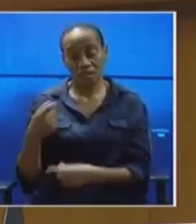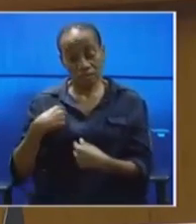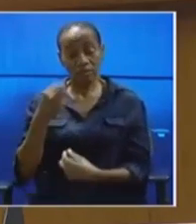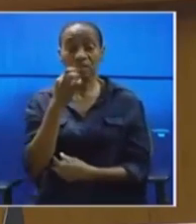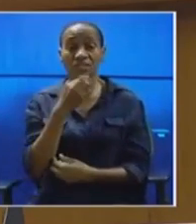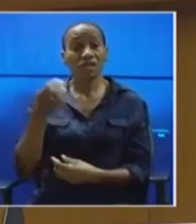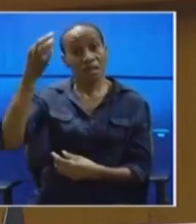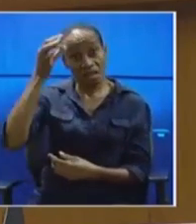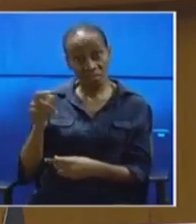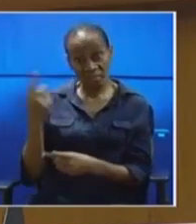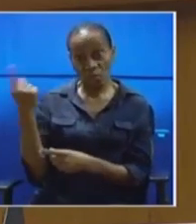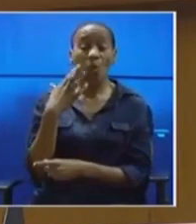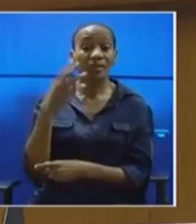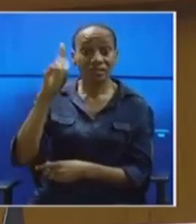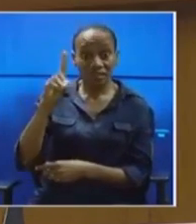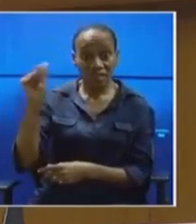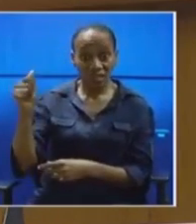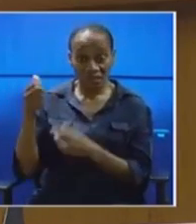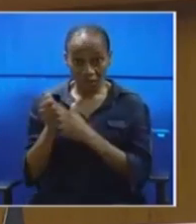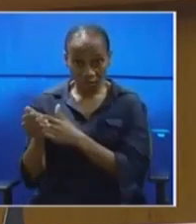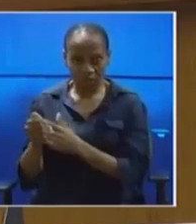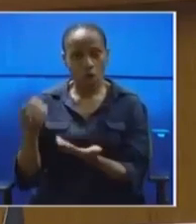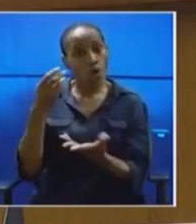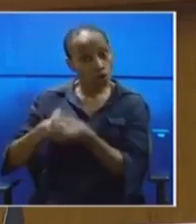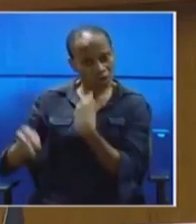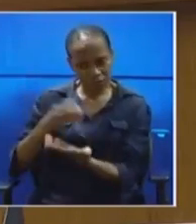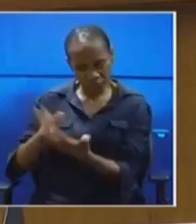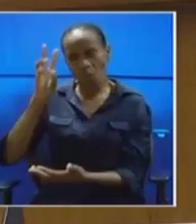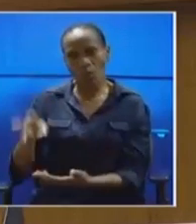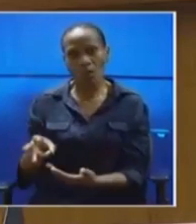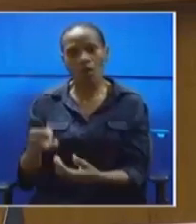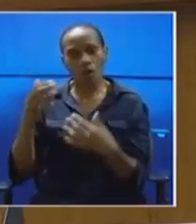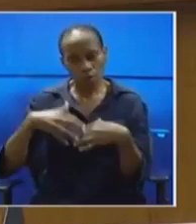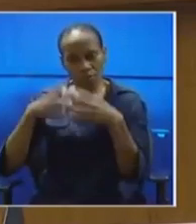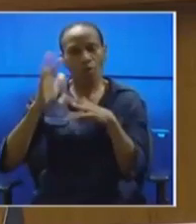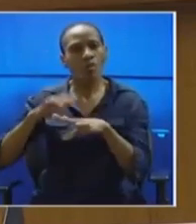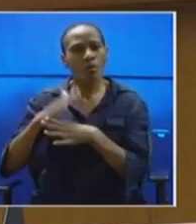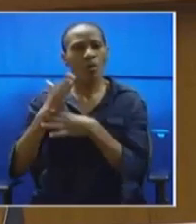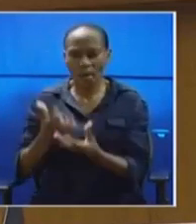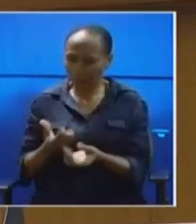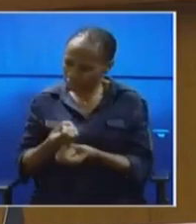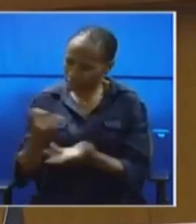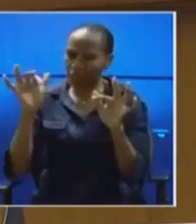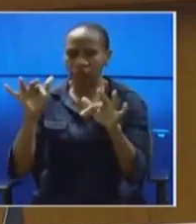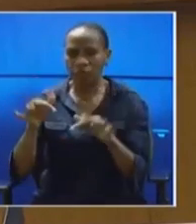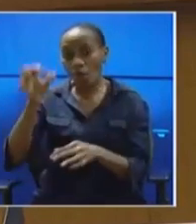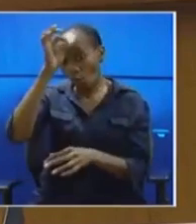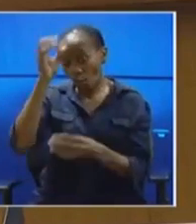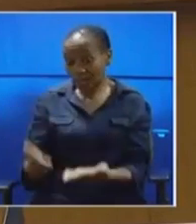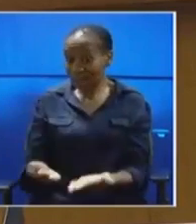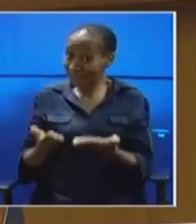DA government, we will fight corruption, create fair access to jobs, make our police honest and